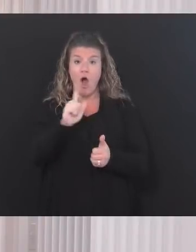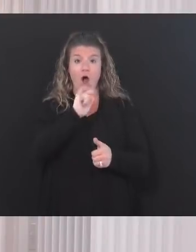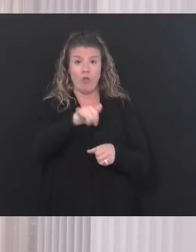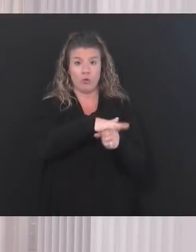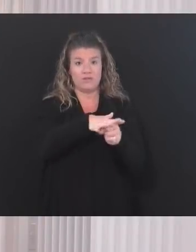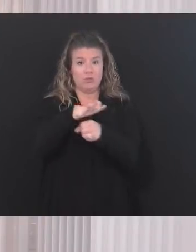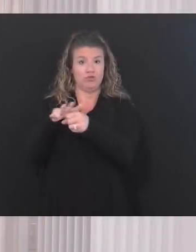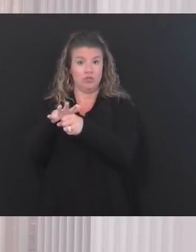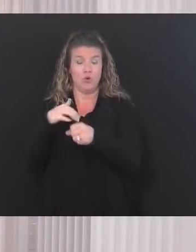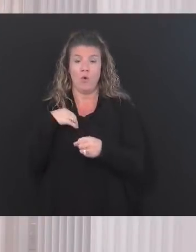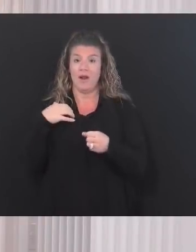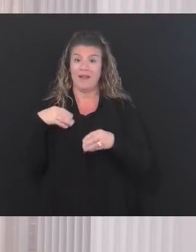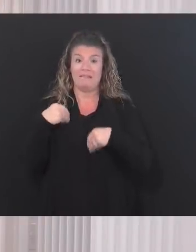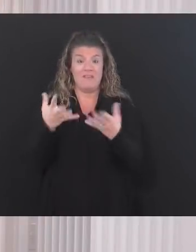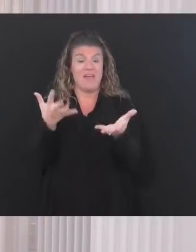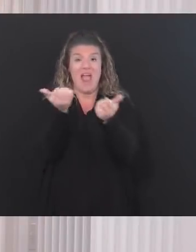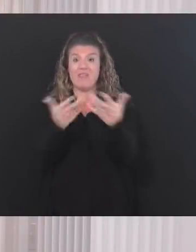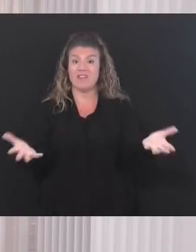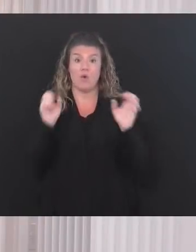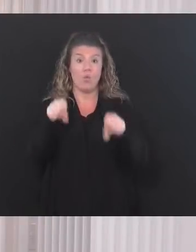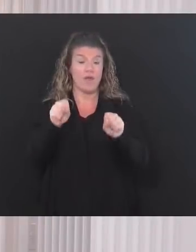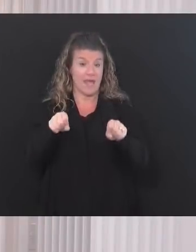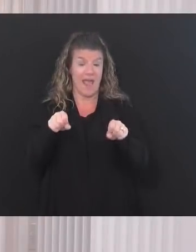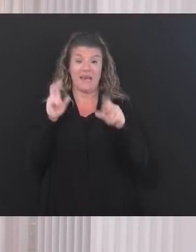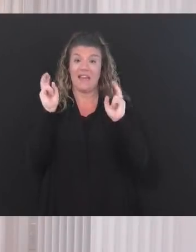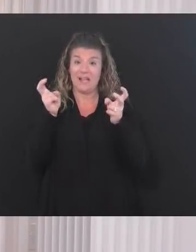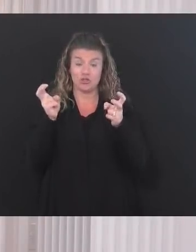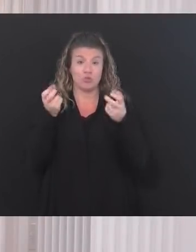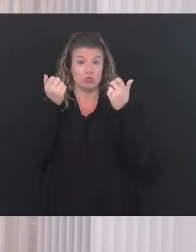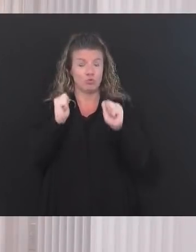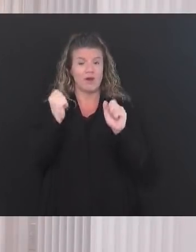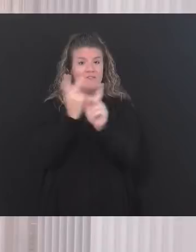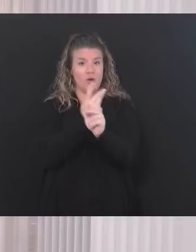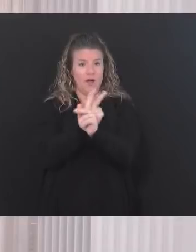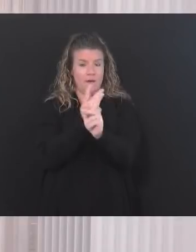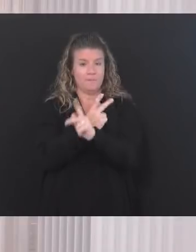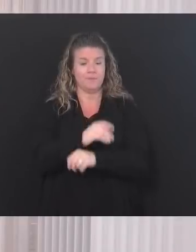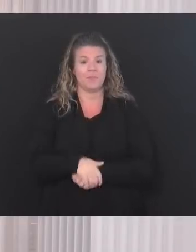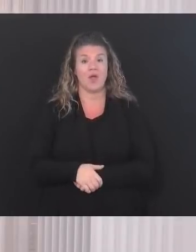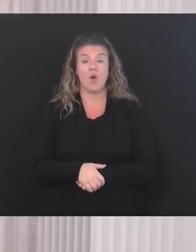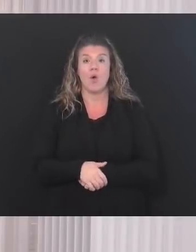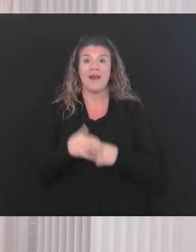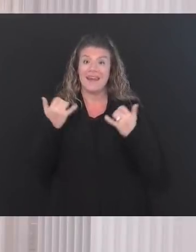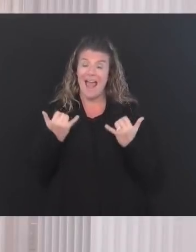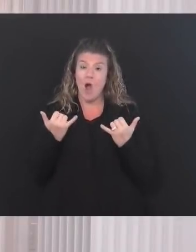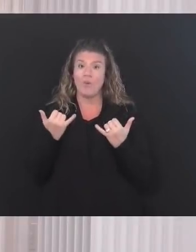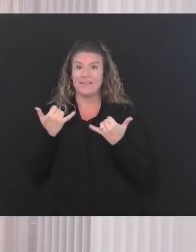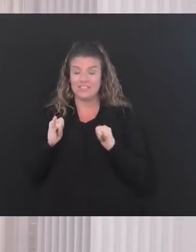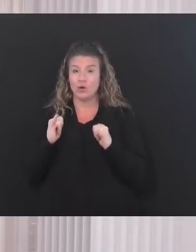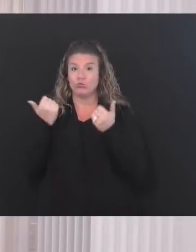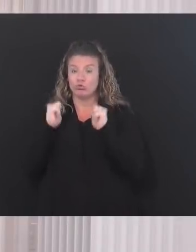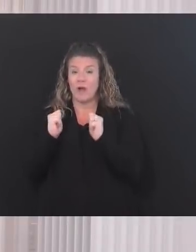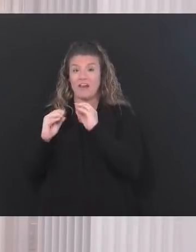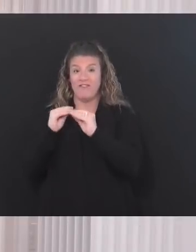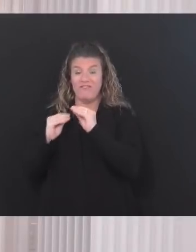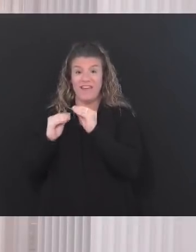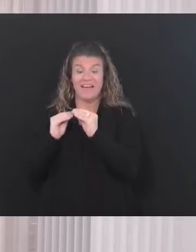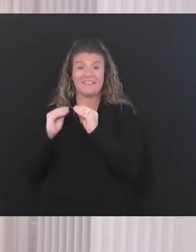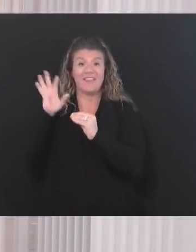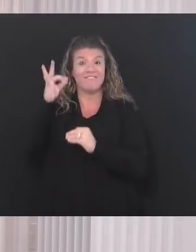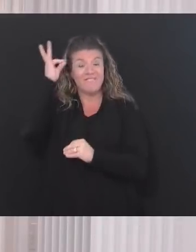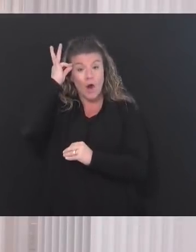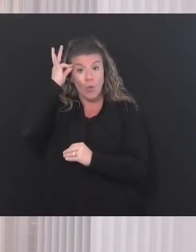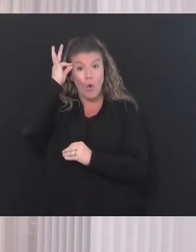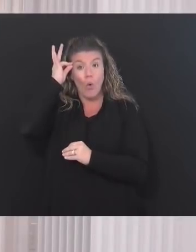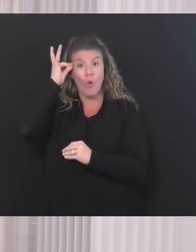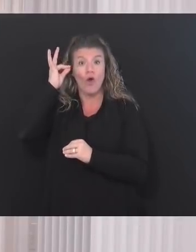every resource we can to it. The only issue that we're still trying to find a technology fix on, and that is the federal portal for which we